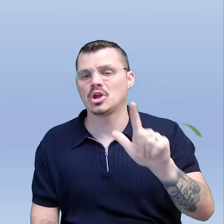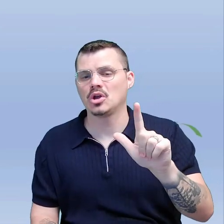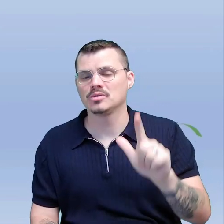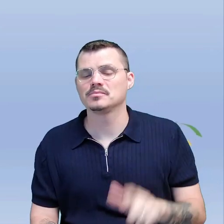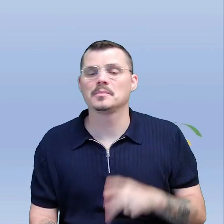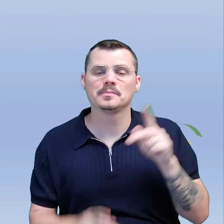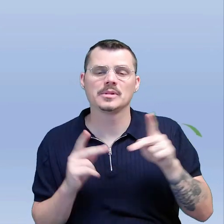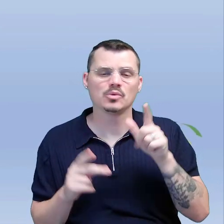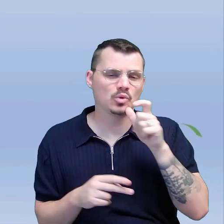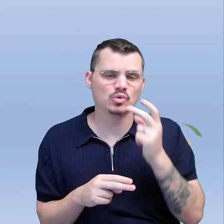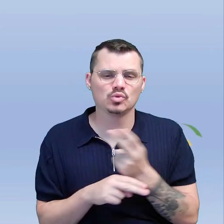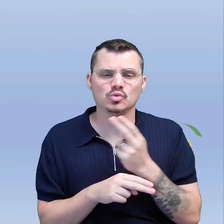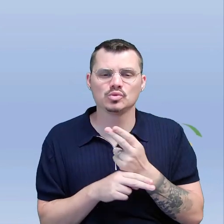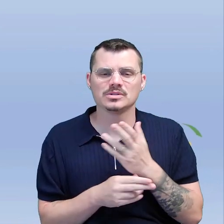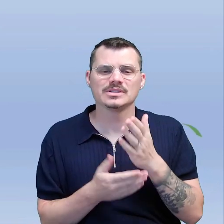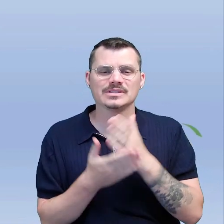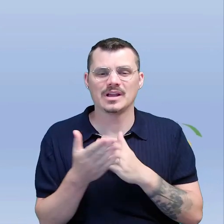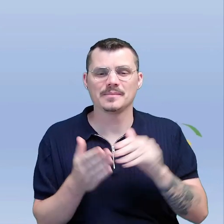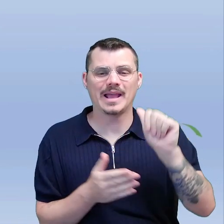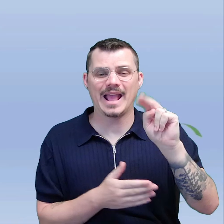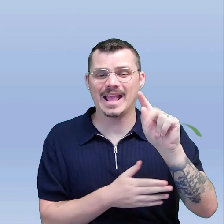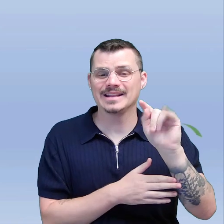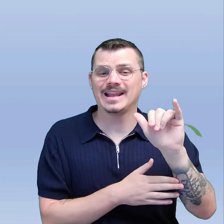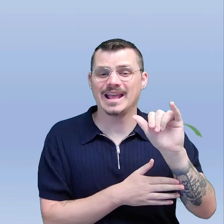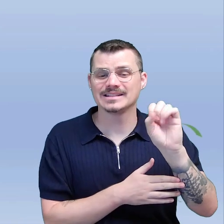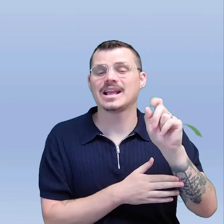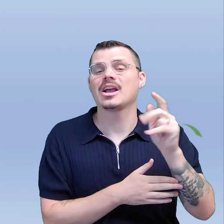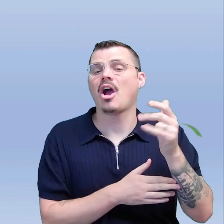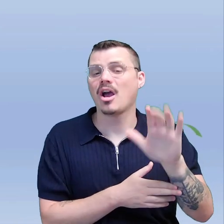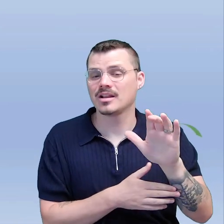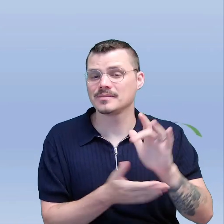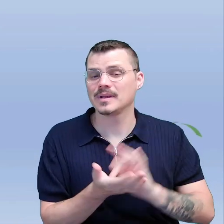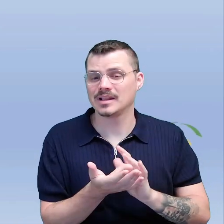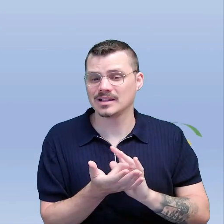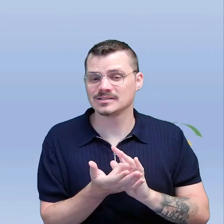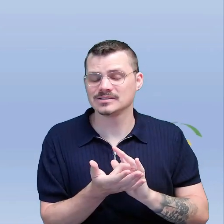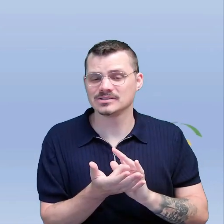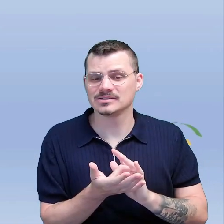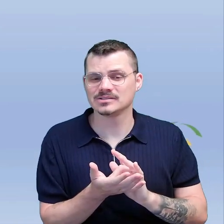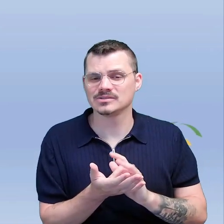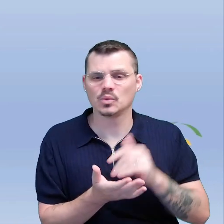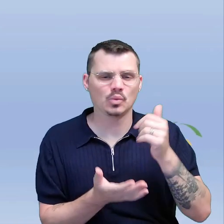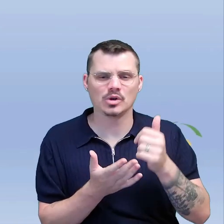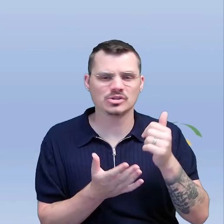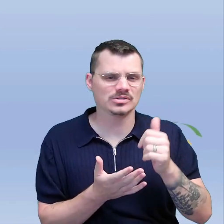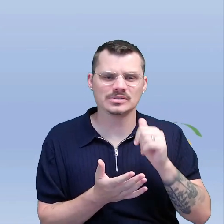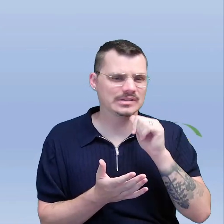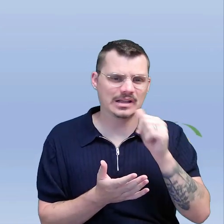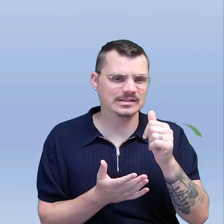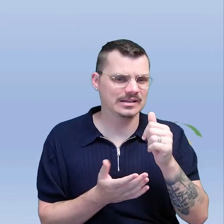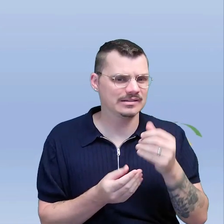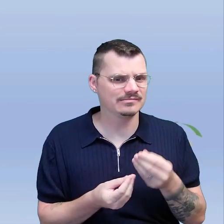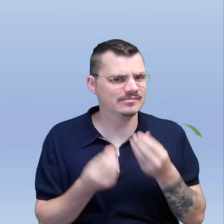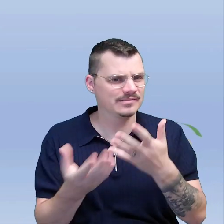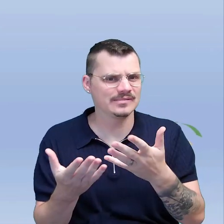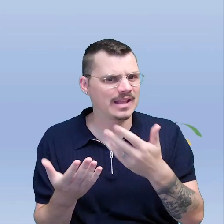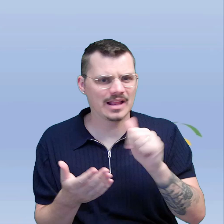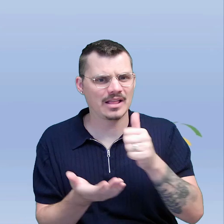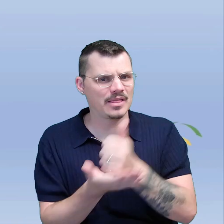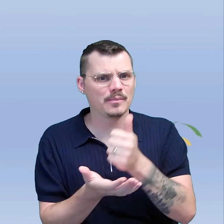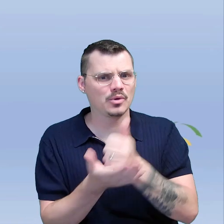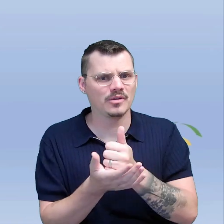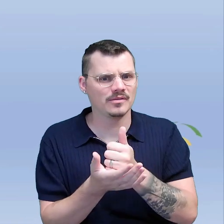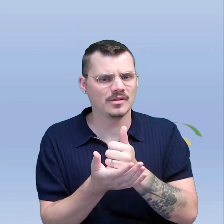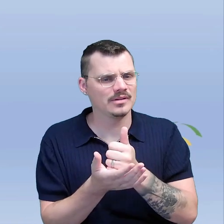People using some antipsychotic medication, which doesn't confer any therapeutic effect, it's